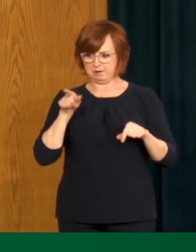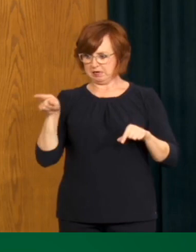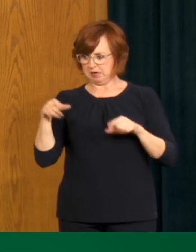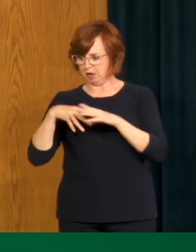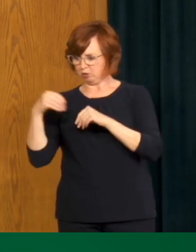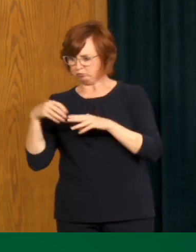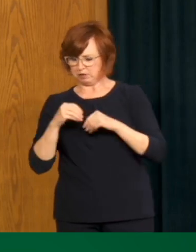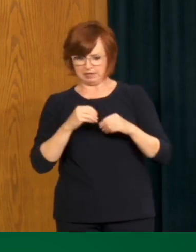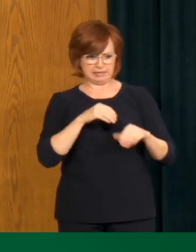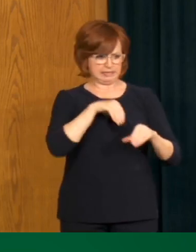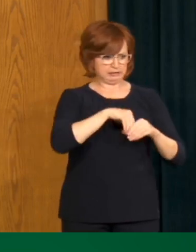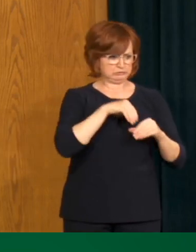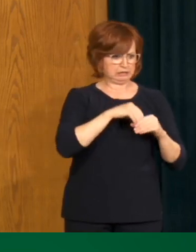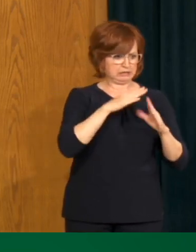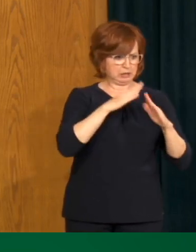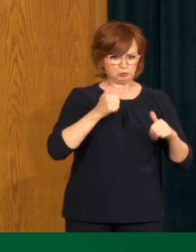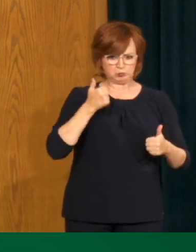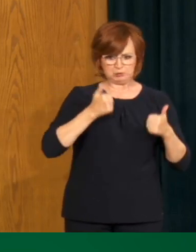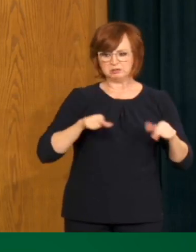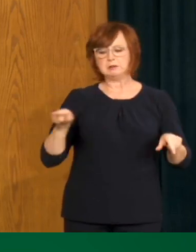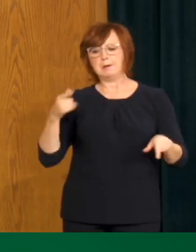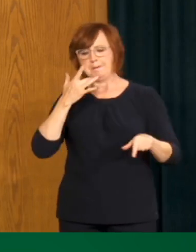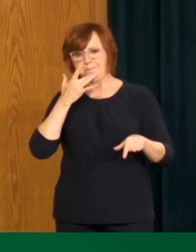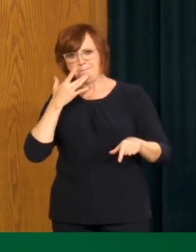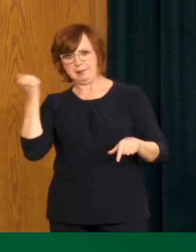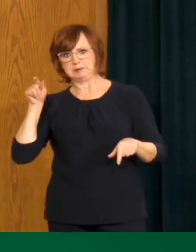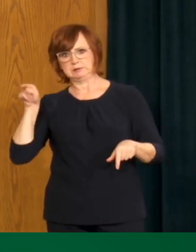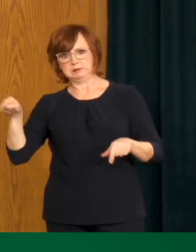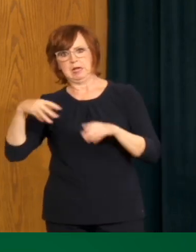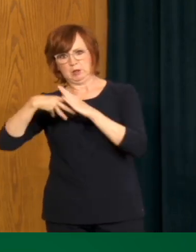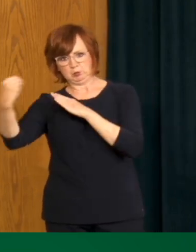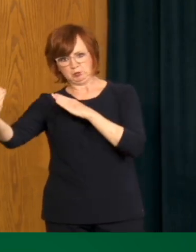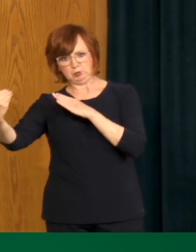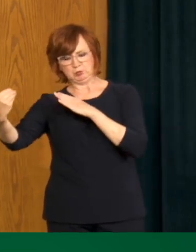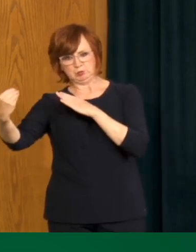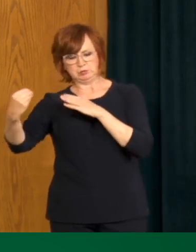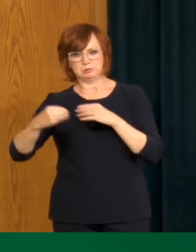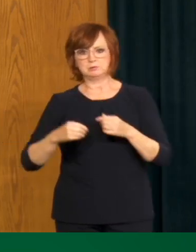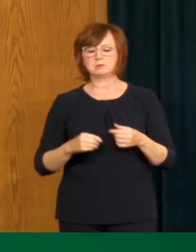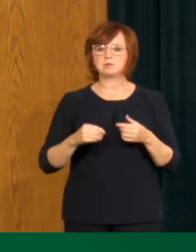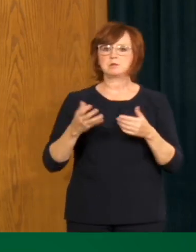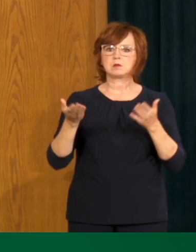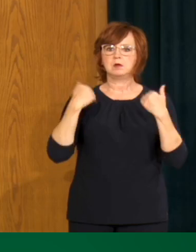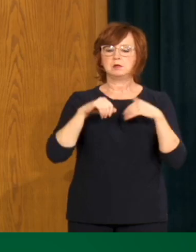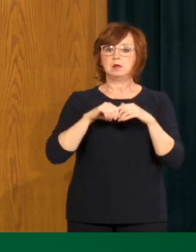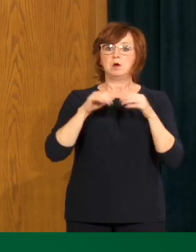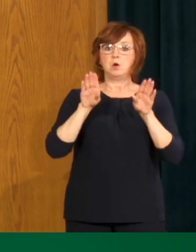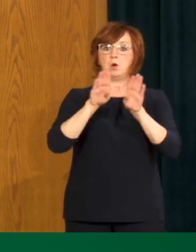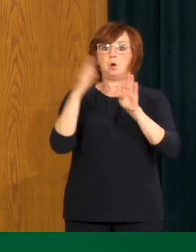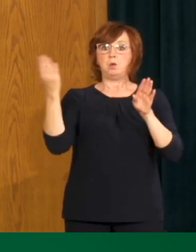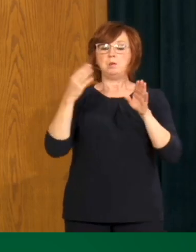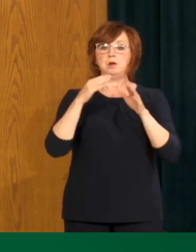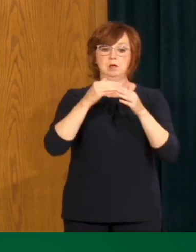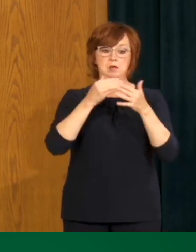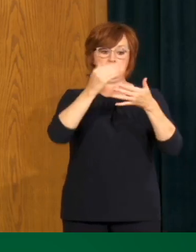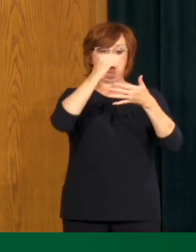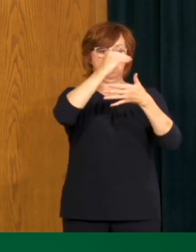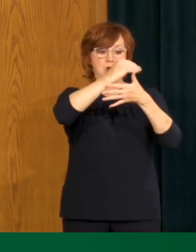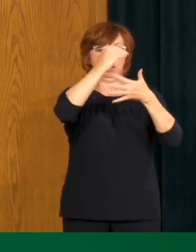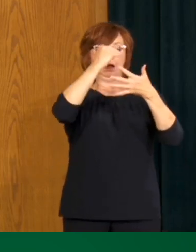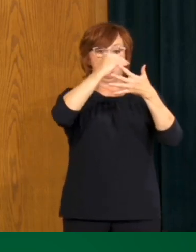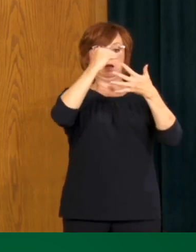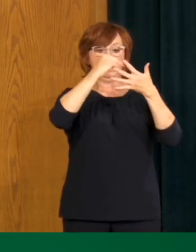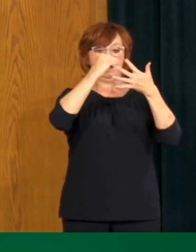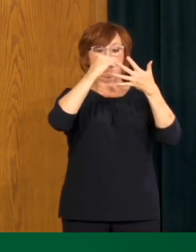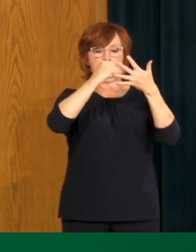This is really important because we're learning, as we learn more and more, reopening of phases, if done properly, does not